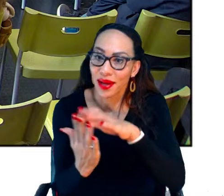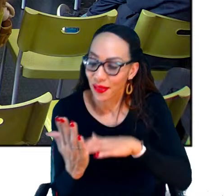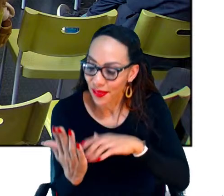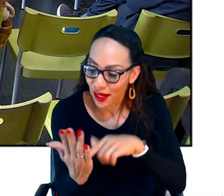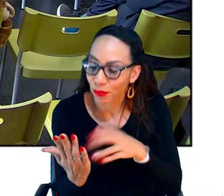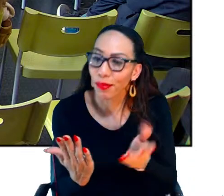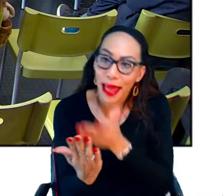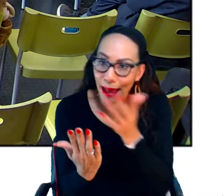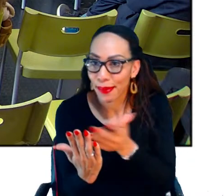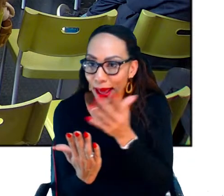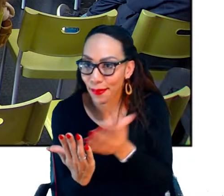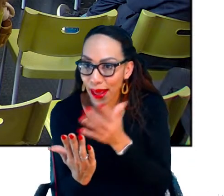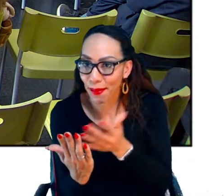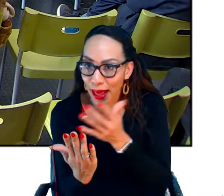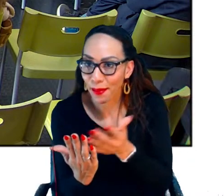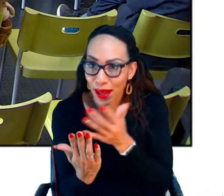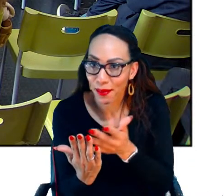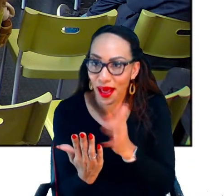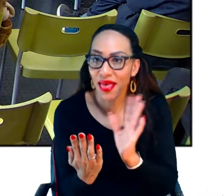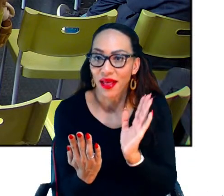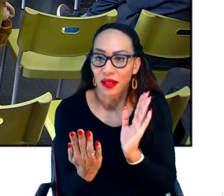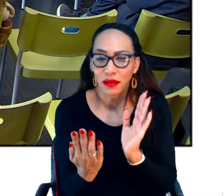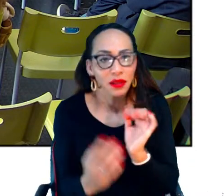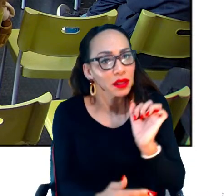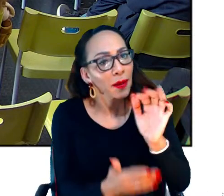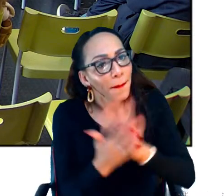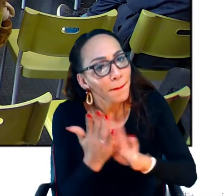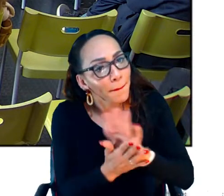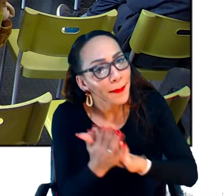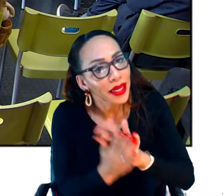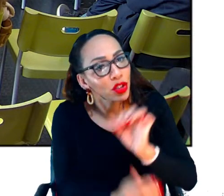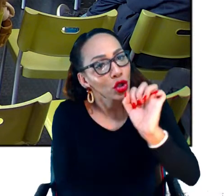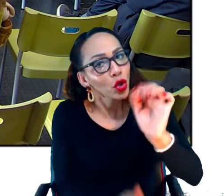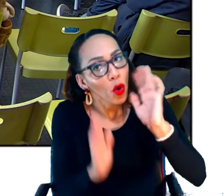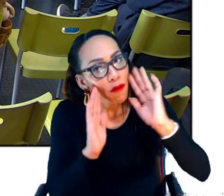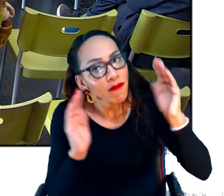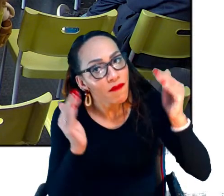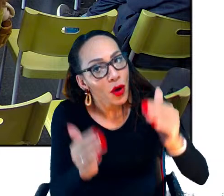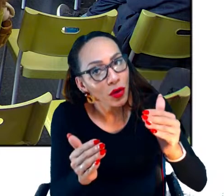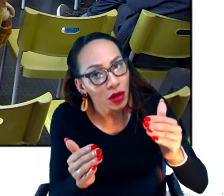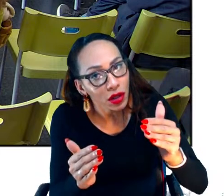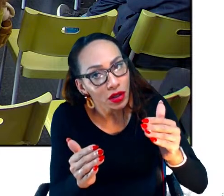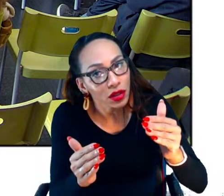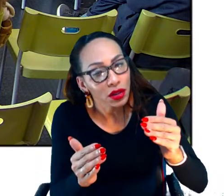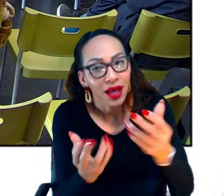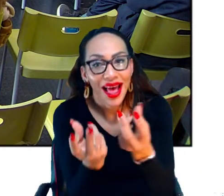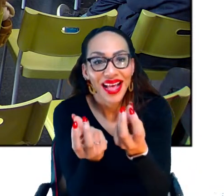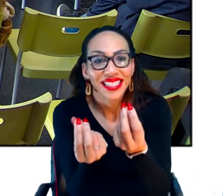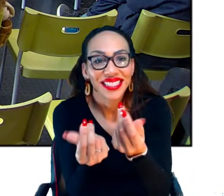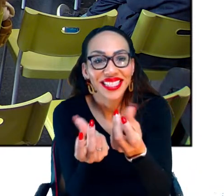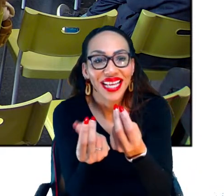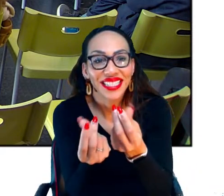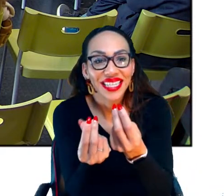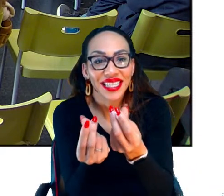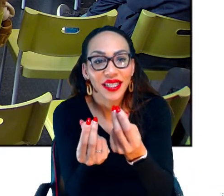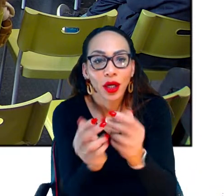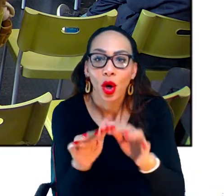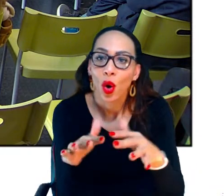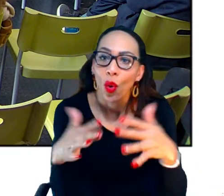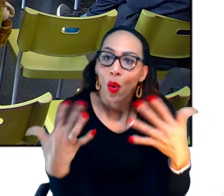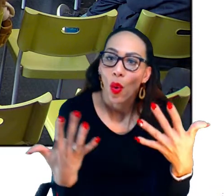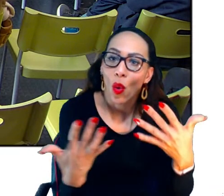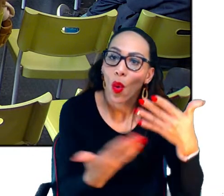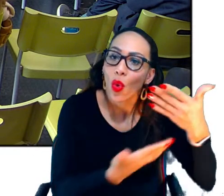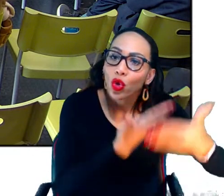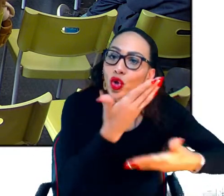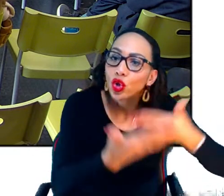And then. So is your focus the overall aesthetic, or the you know, like you're mentioning the books? Is it the narrative? Like what kind of drives